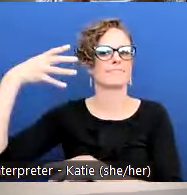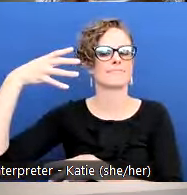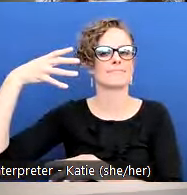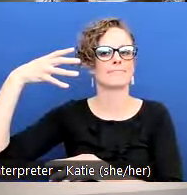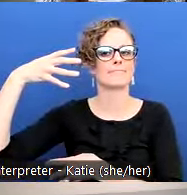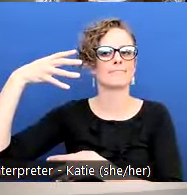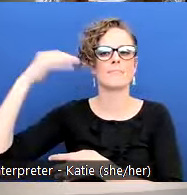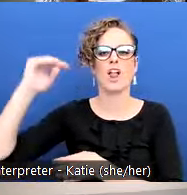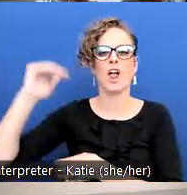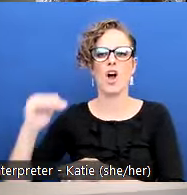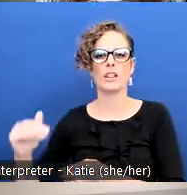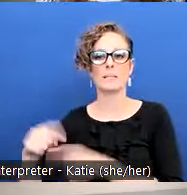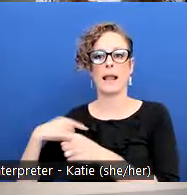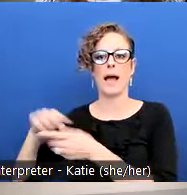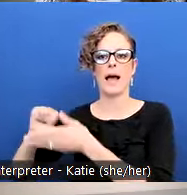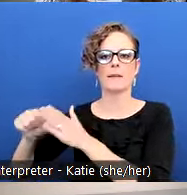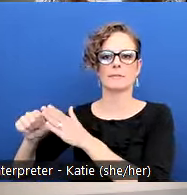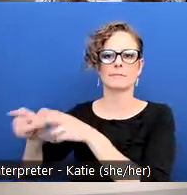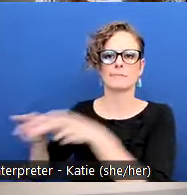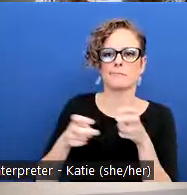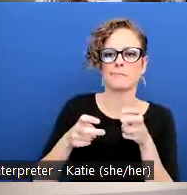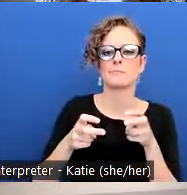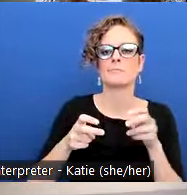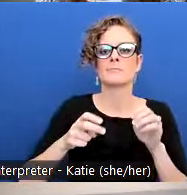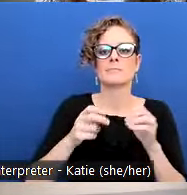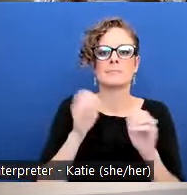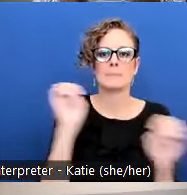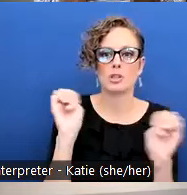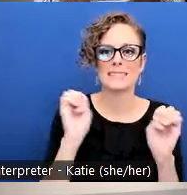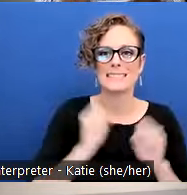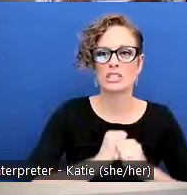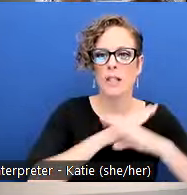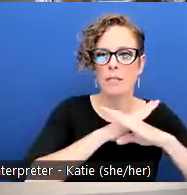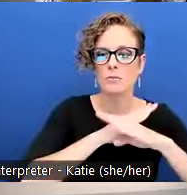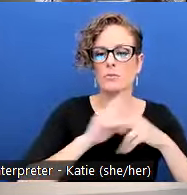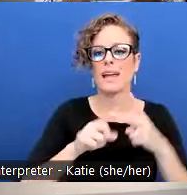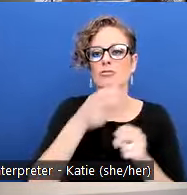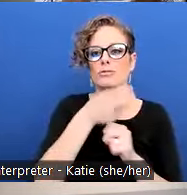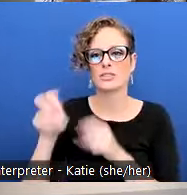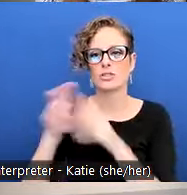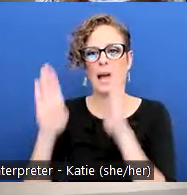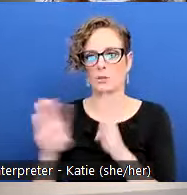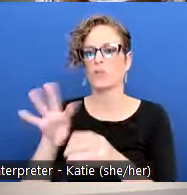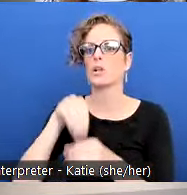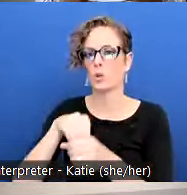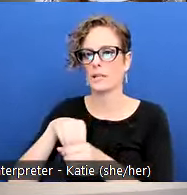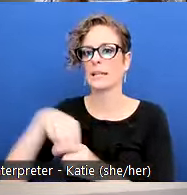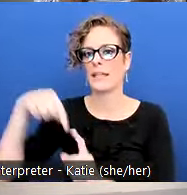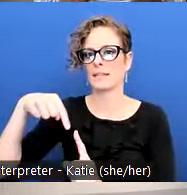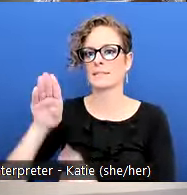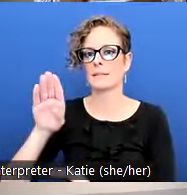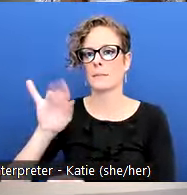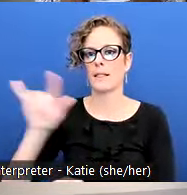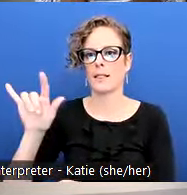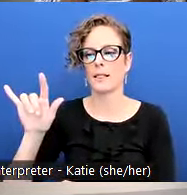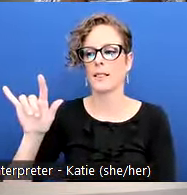specifically wanted to highlight emergency shelter and transitional housing are included in this one. And this one